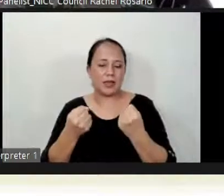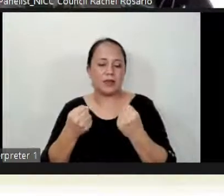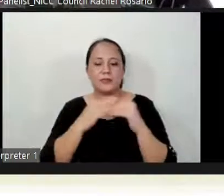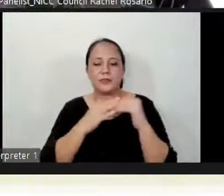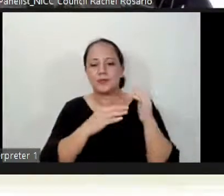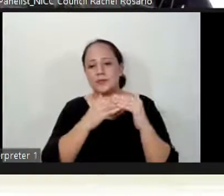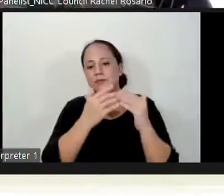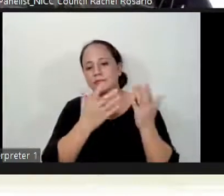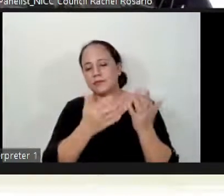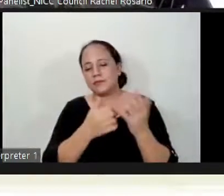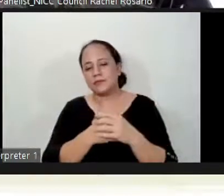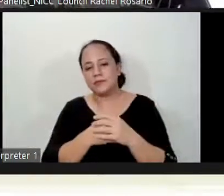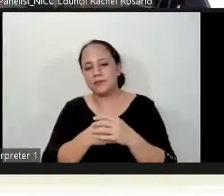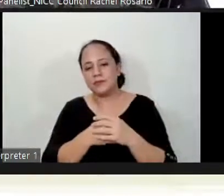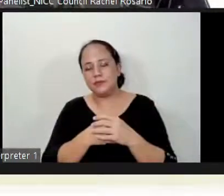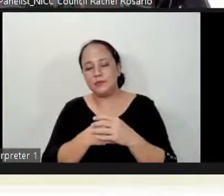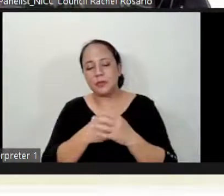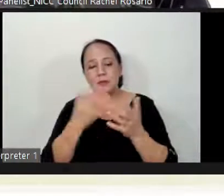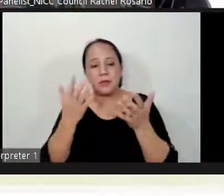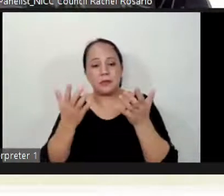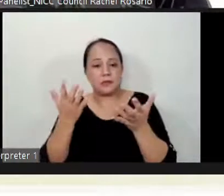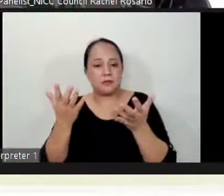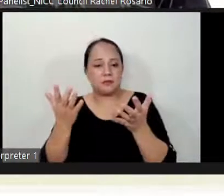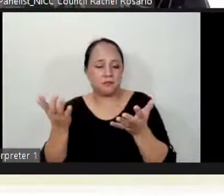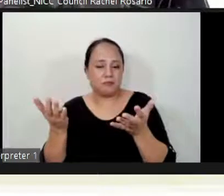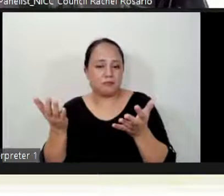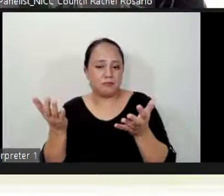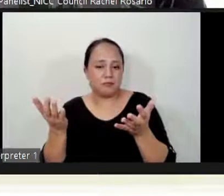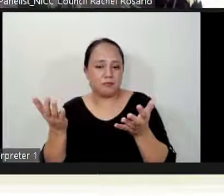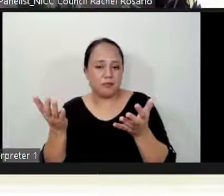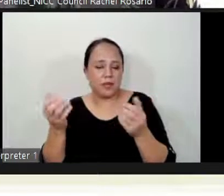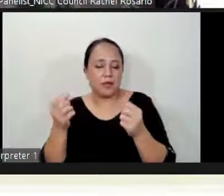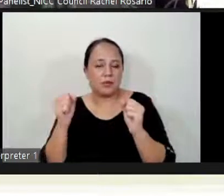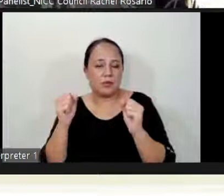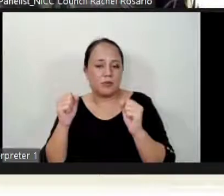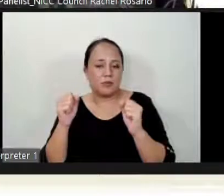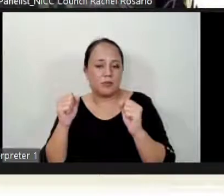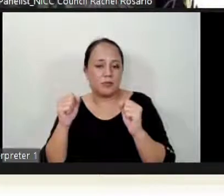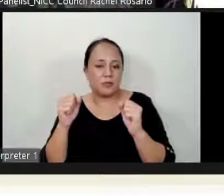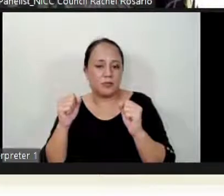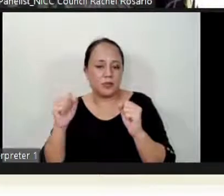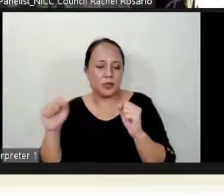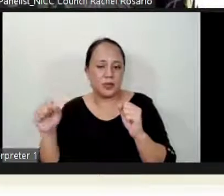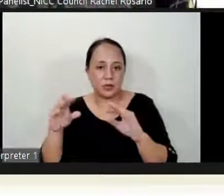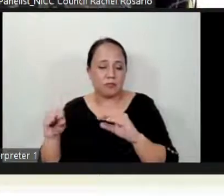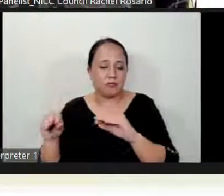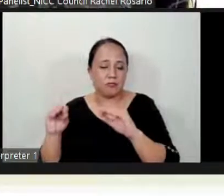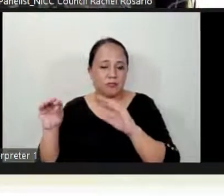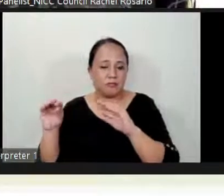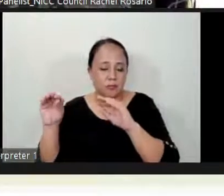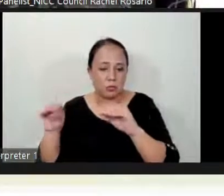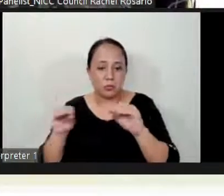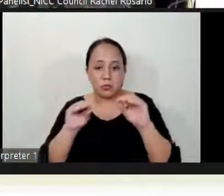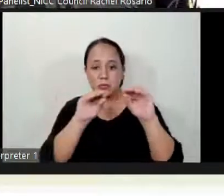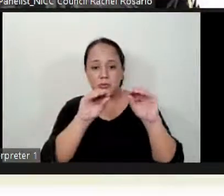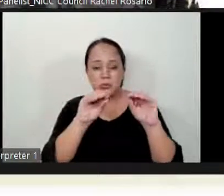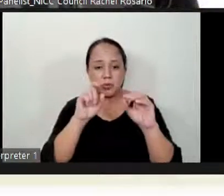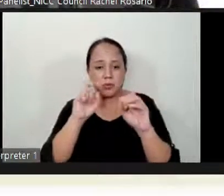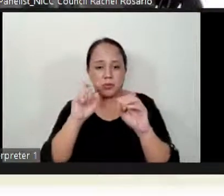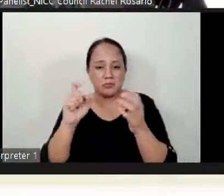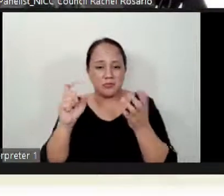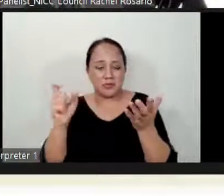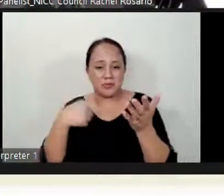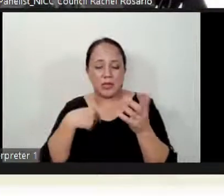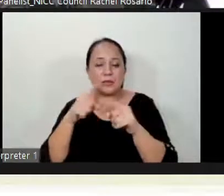infrastructure there. And perhaps we cannot put it up as soon as possible, but according to the